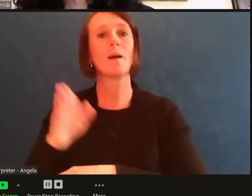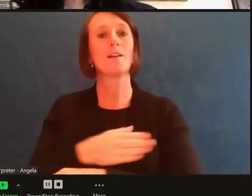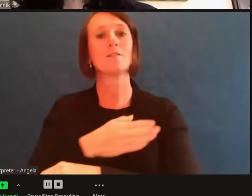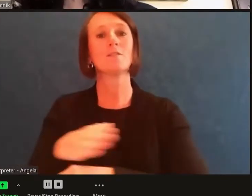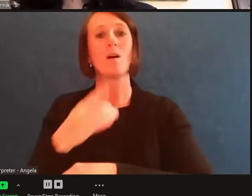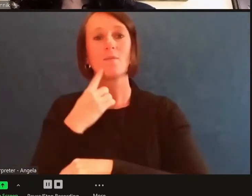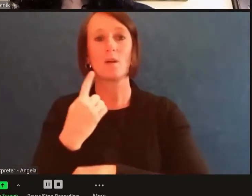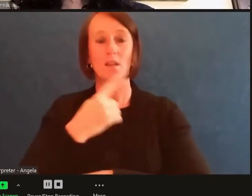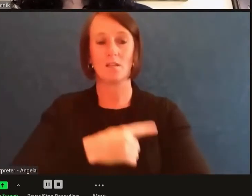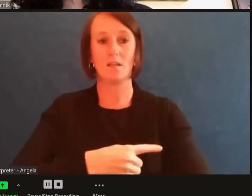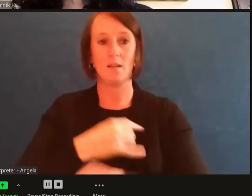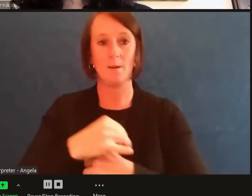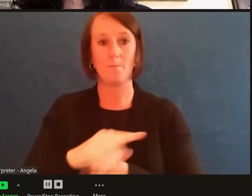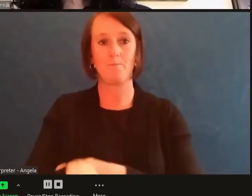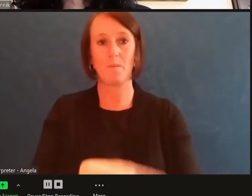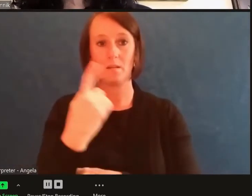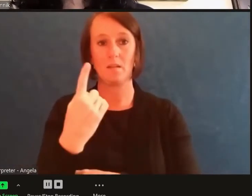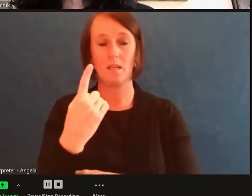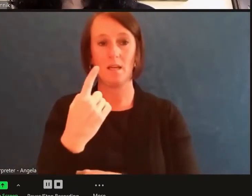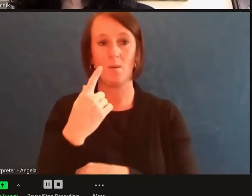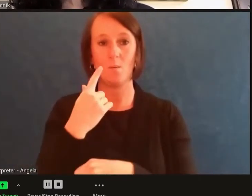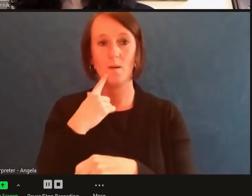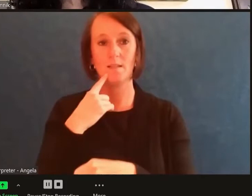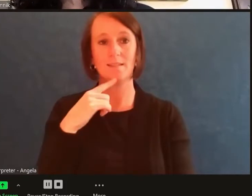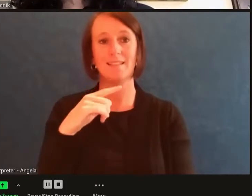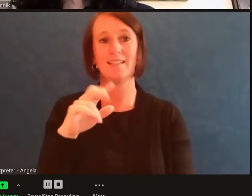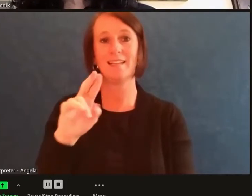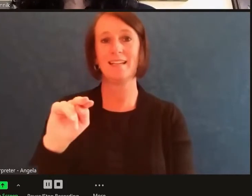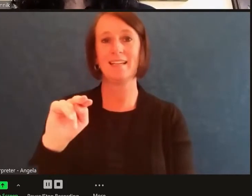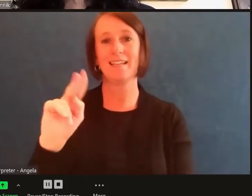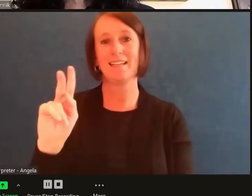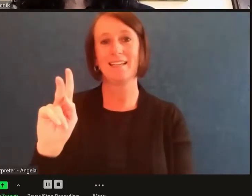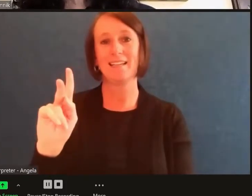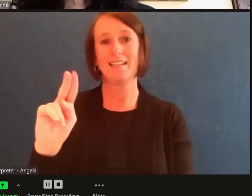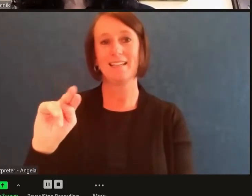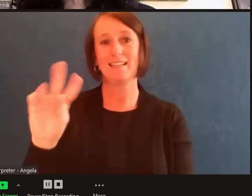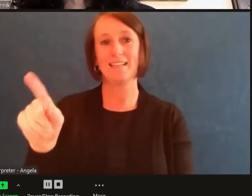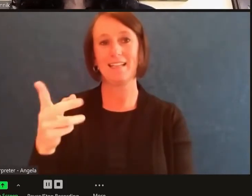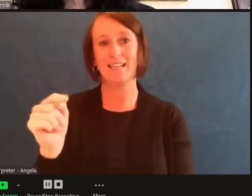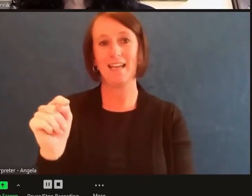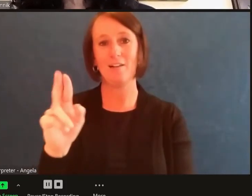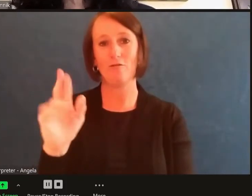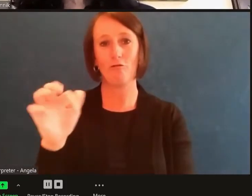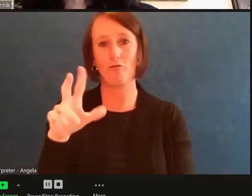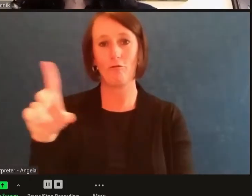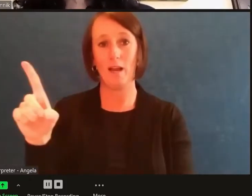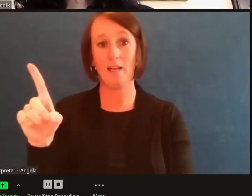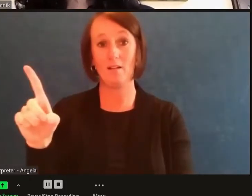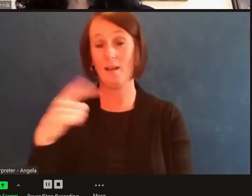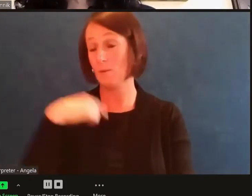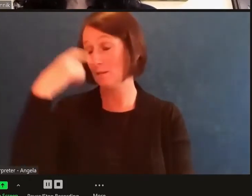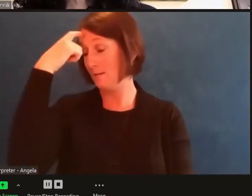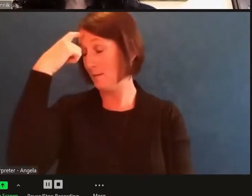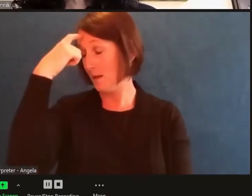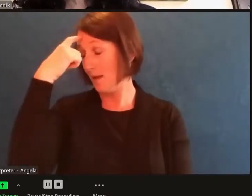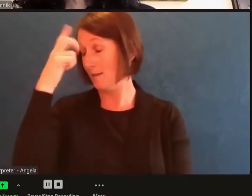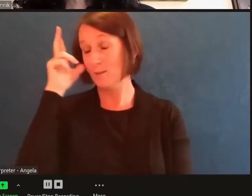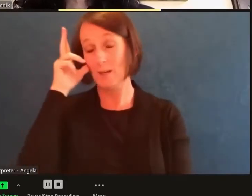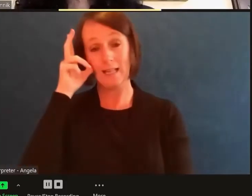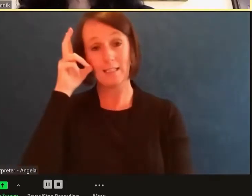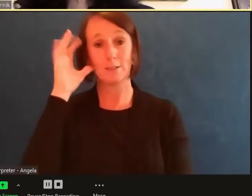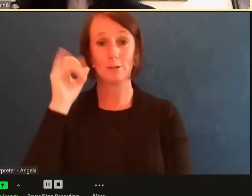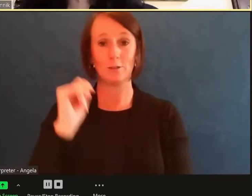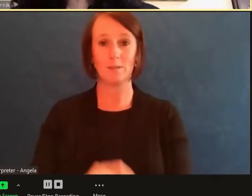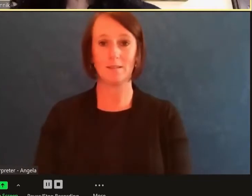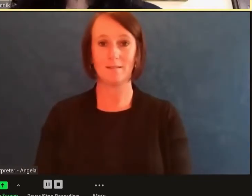Today, bizarrely, it was a song called Night Rider by Tom Misch. I don't know why Night Rider is a morning song, but it just was in my head, so I played it. So